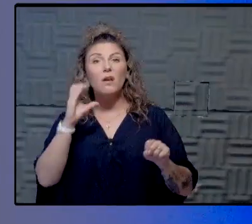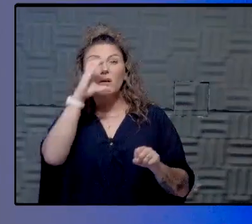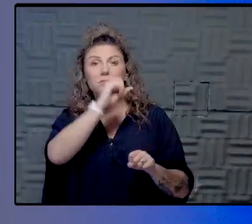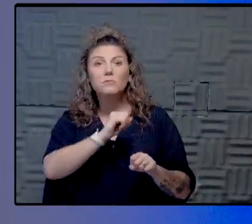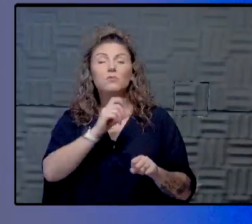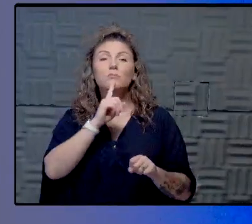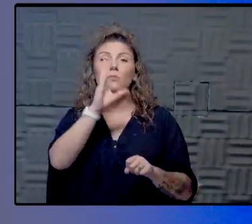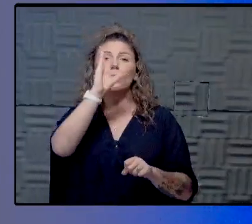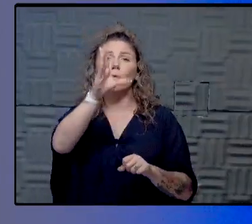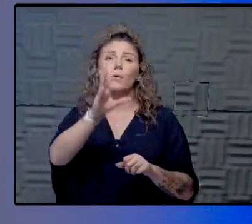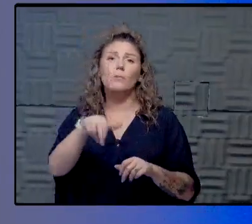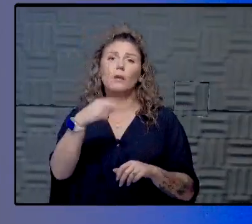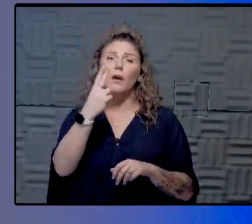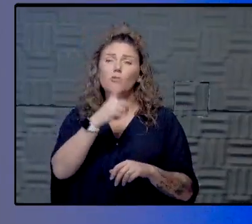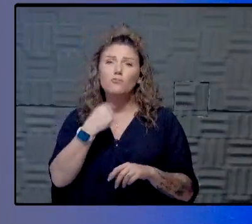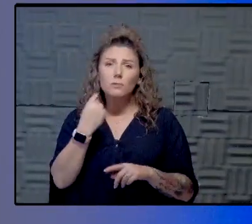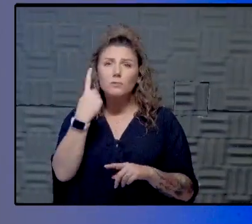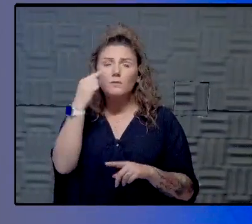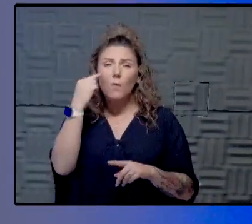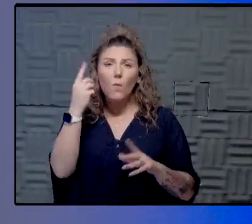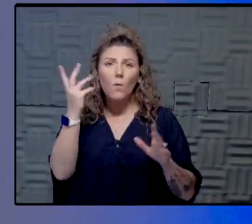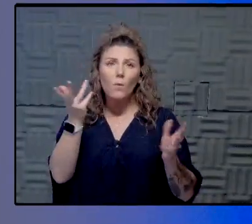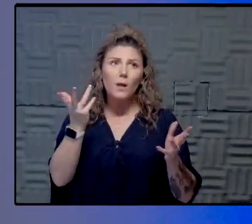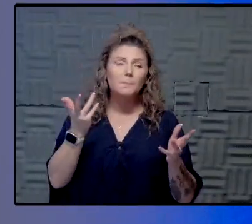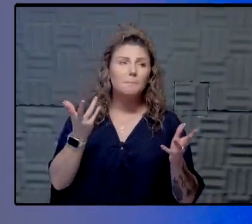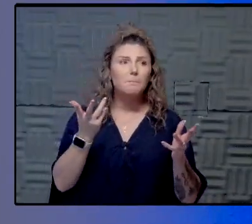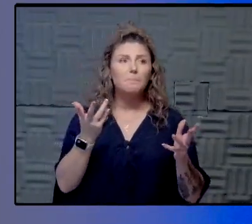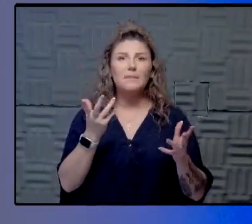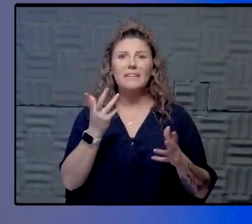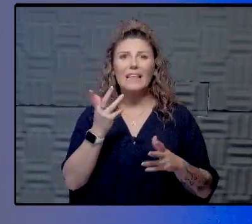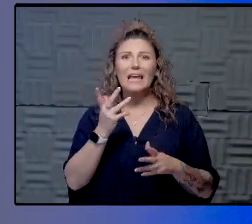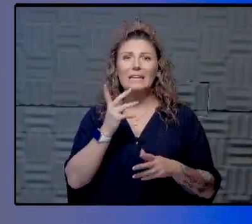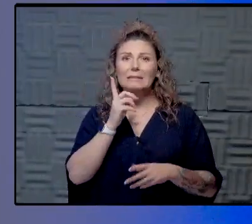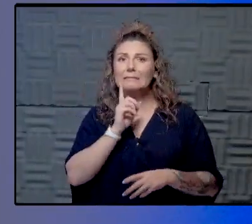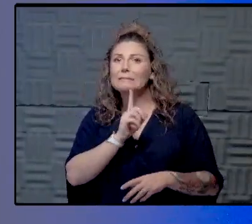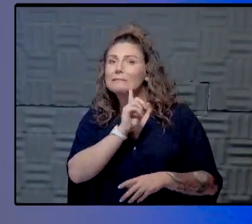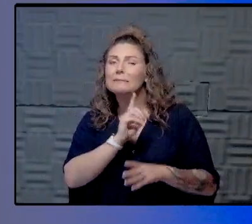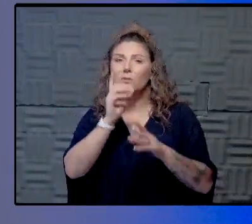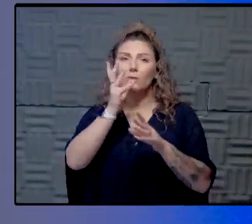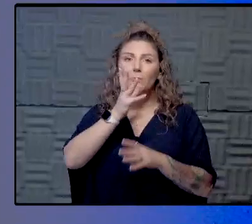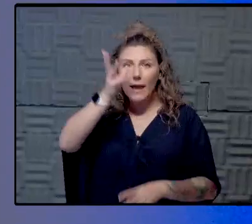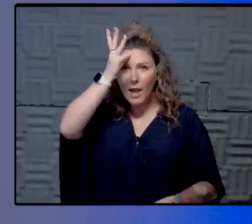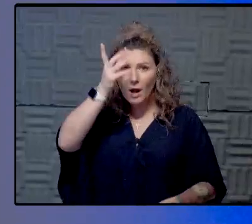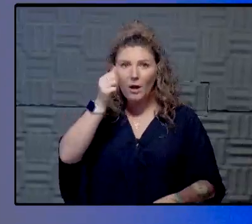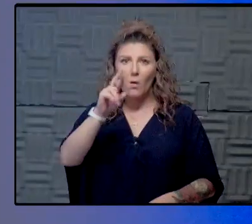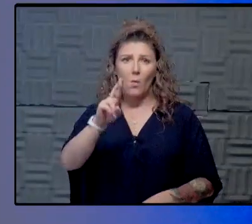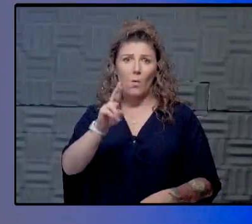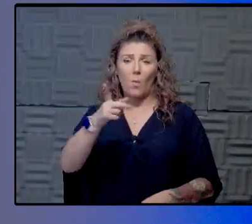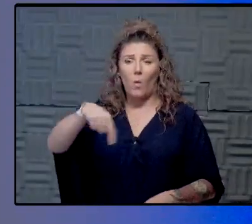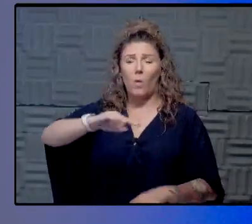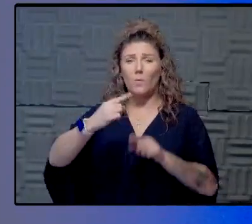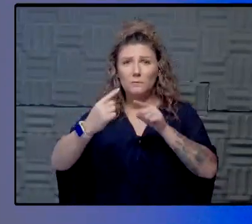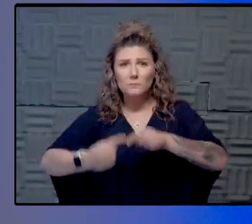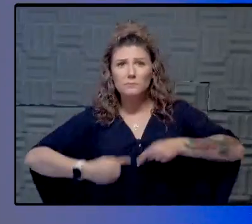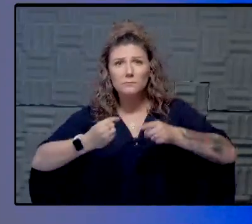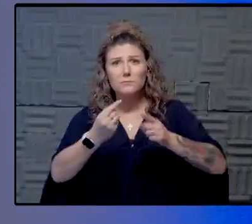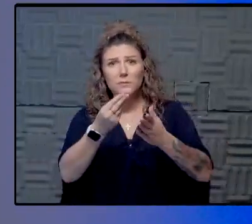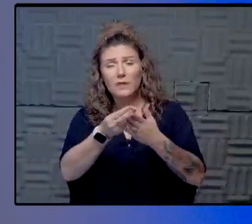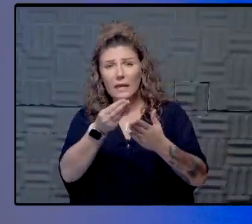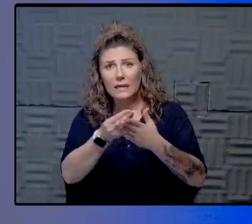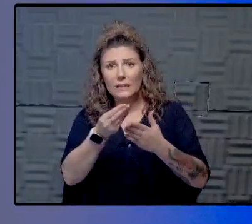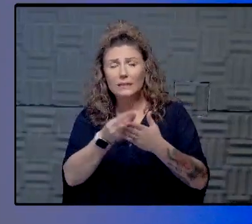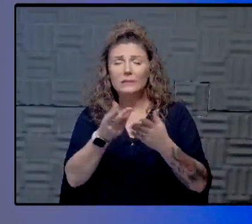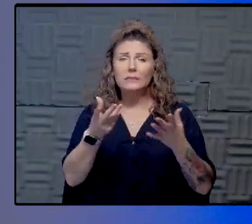going to be additional risk for single parents and those who are struggling